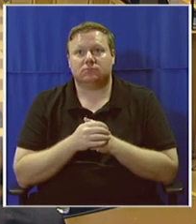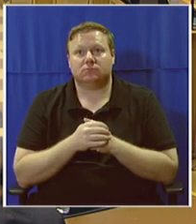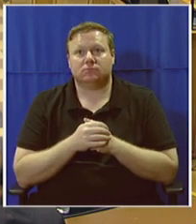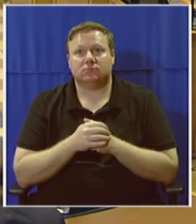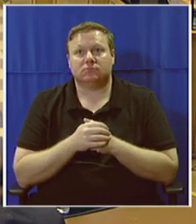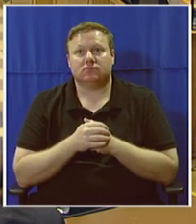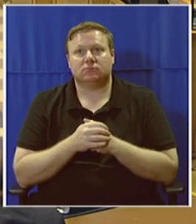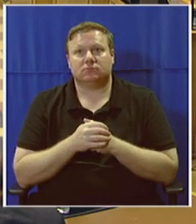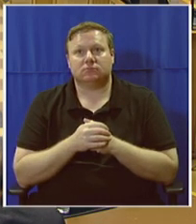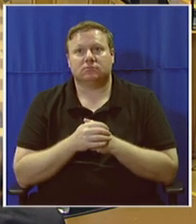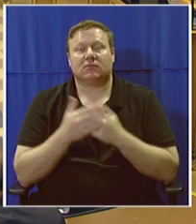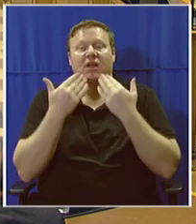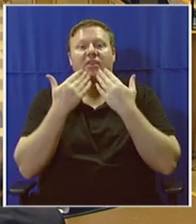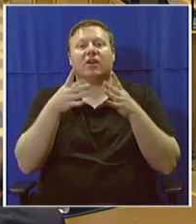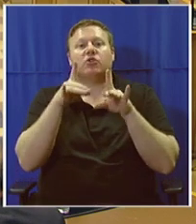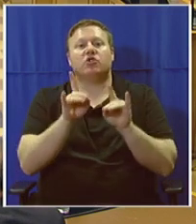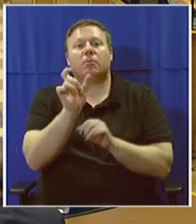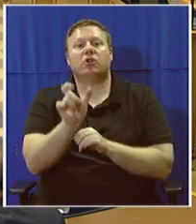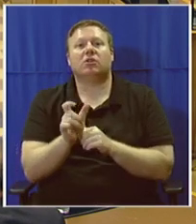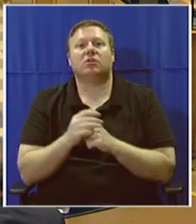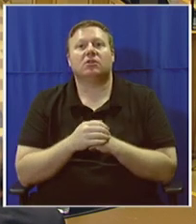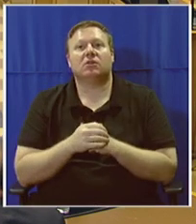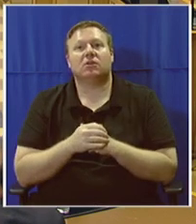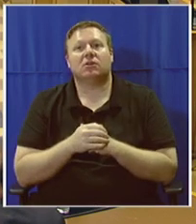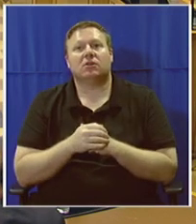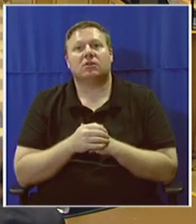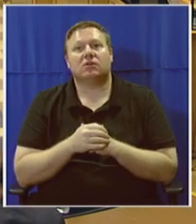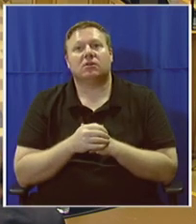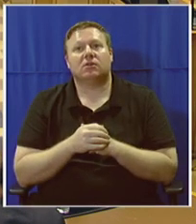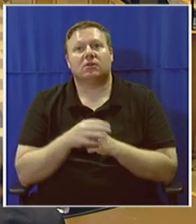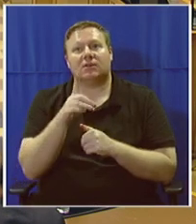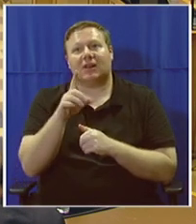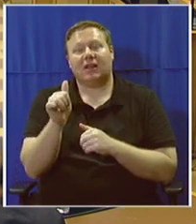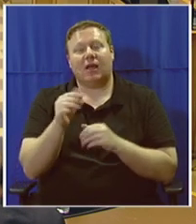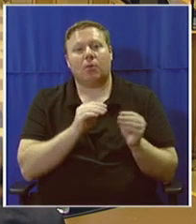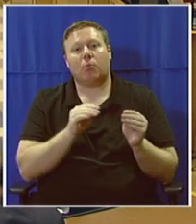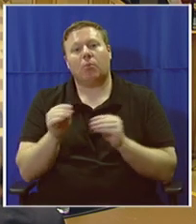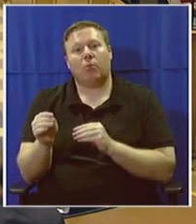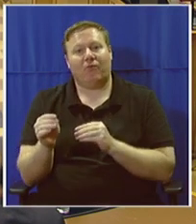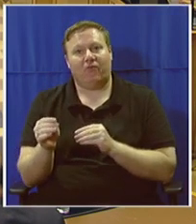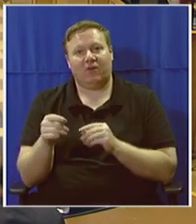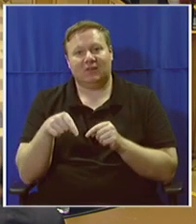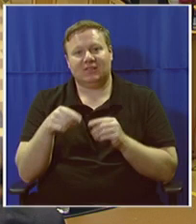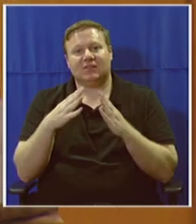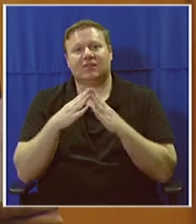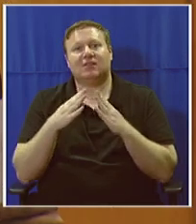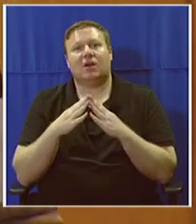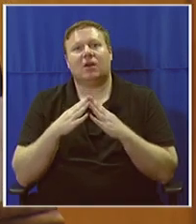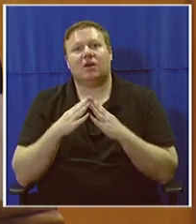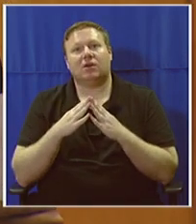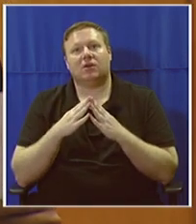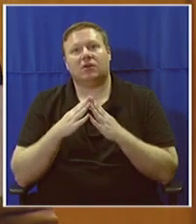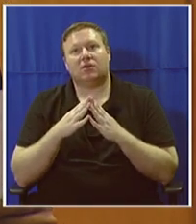Thank you so much, Chairperson. I hereby move on behalf of the Democratic Alliance that this House notes that the Liqua